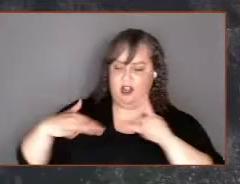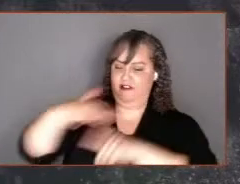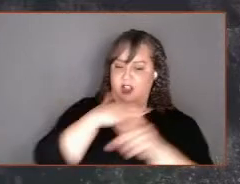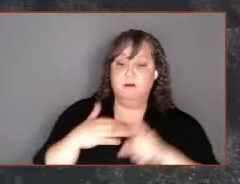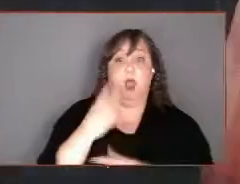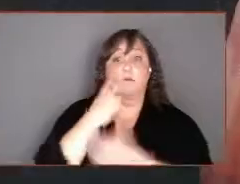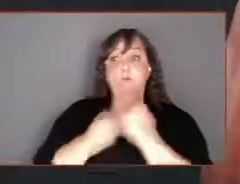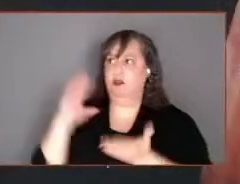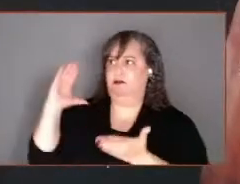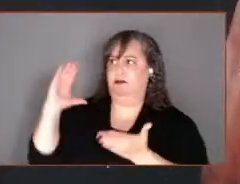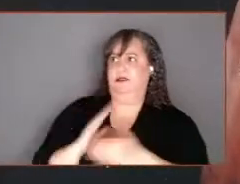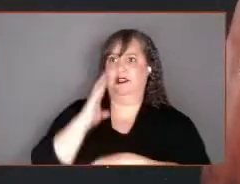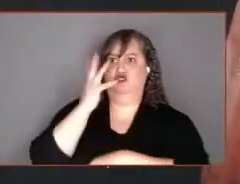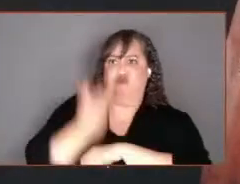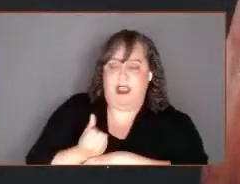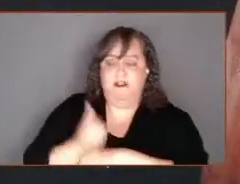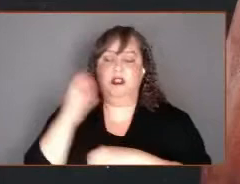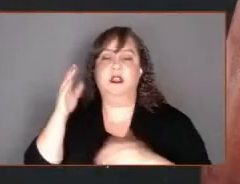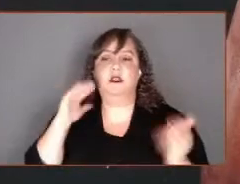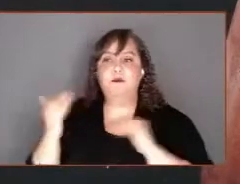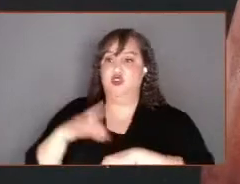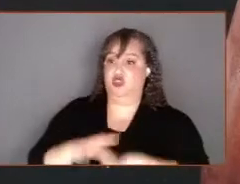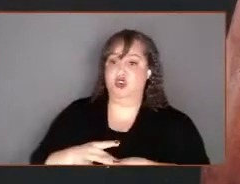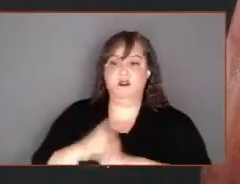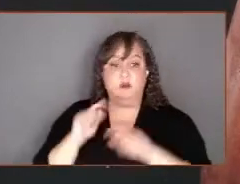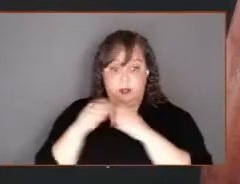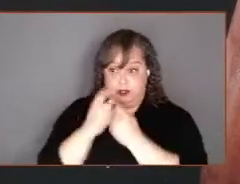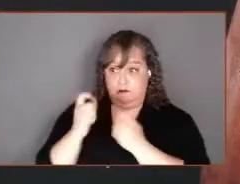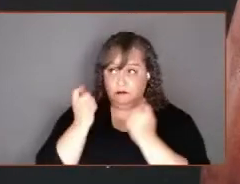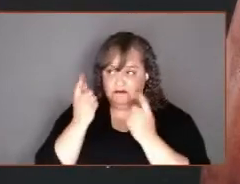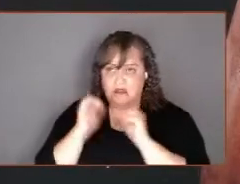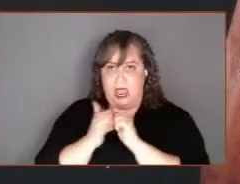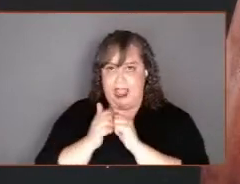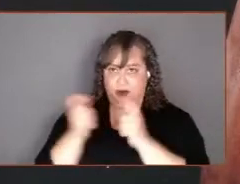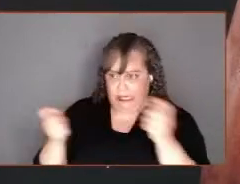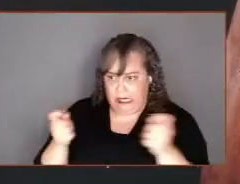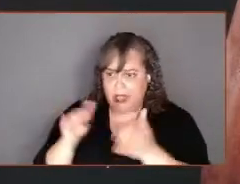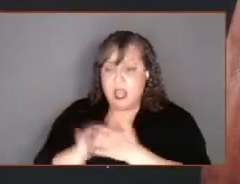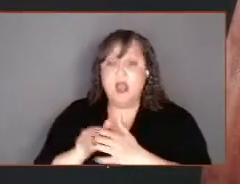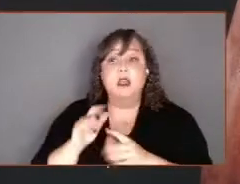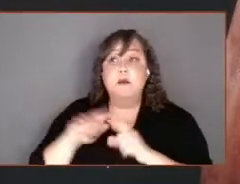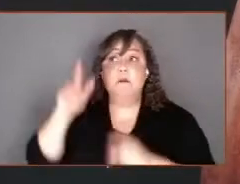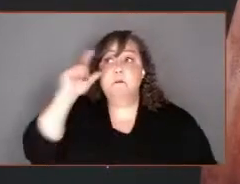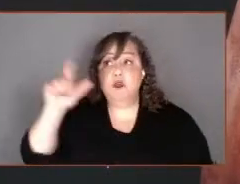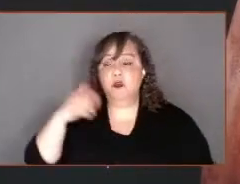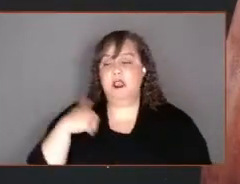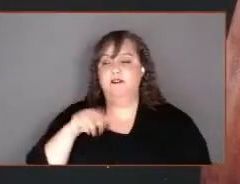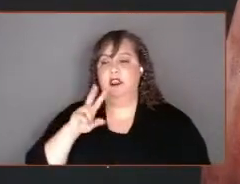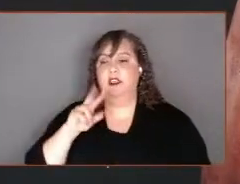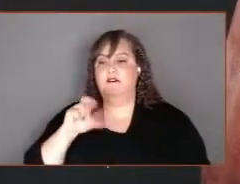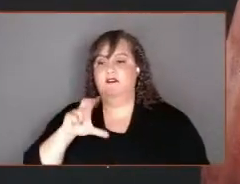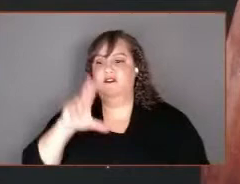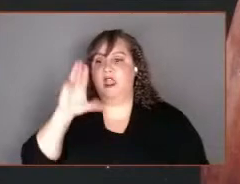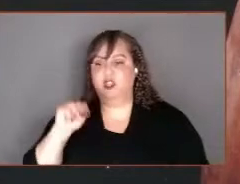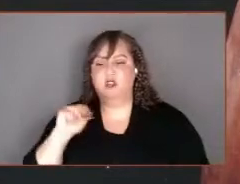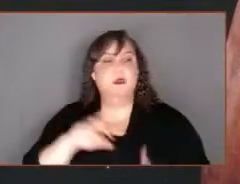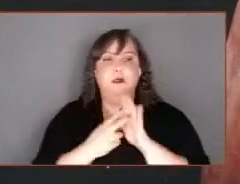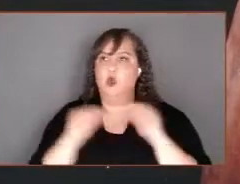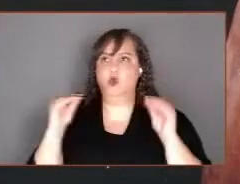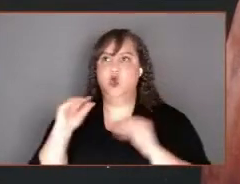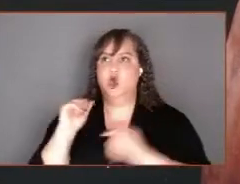here on Earth, so teams would have to understand how to deal with that. On the moon, there's a vacuum, which means that there is no air surrounding them at all, and that's